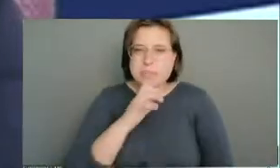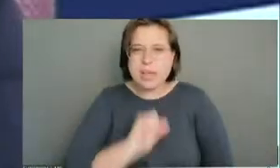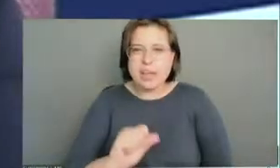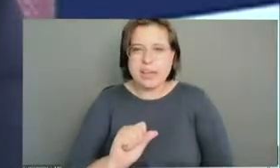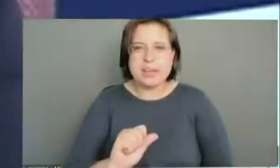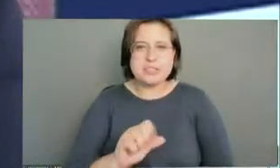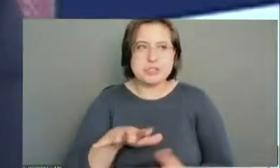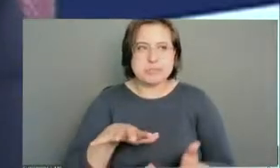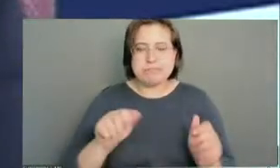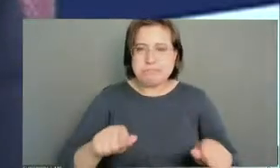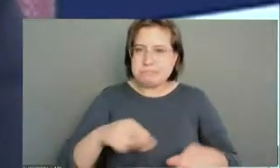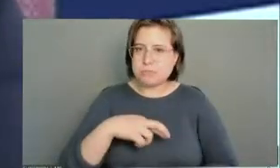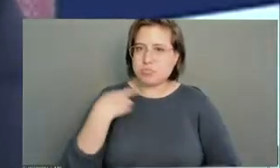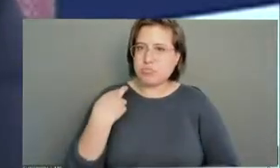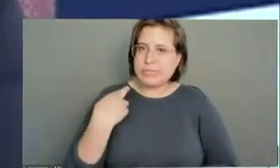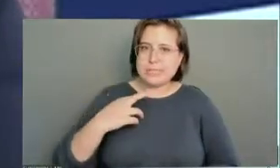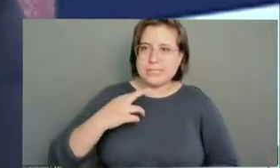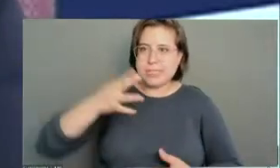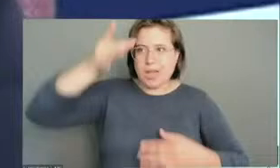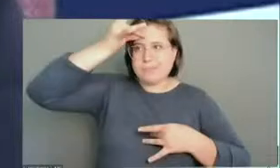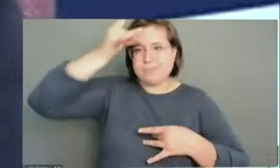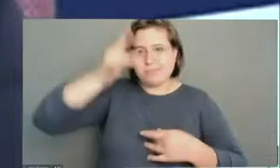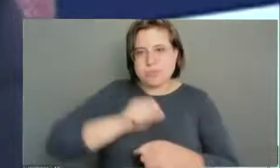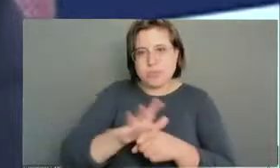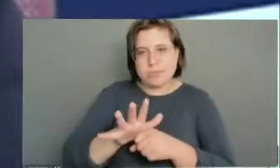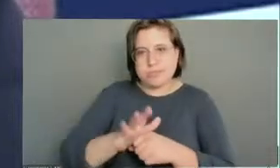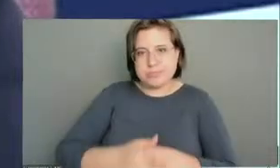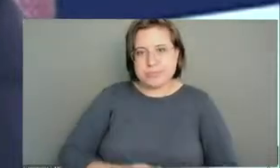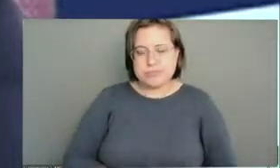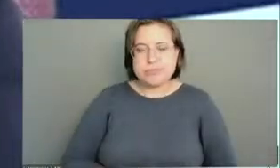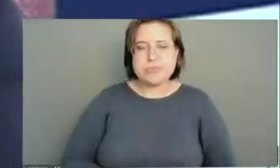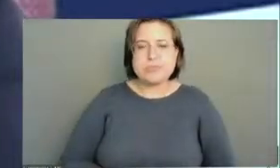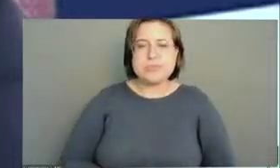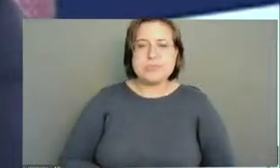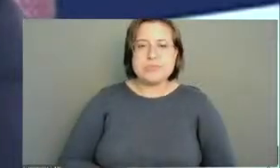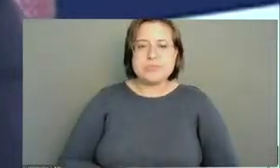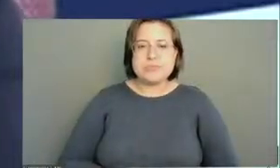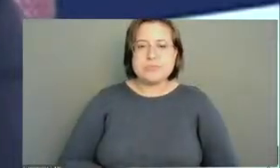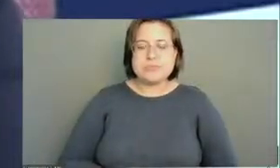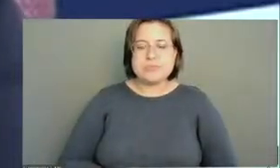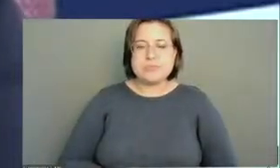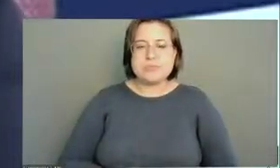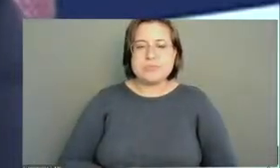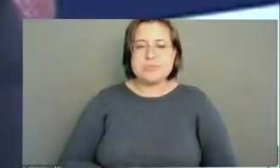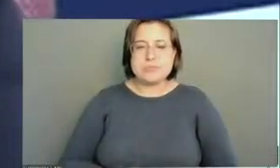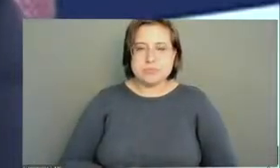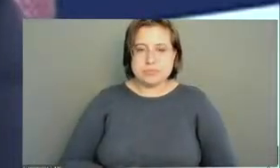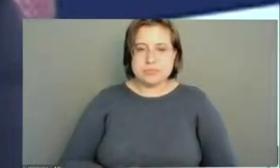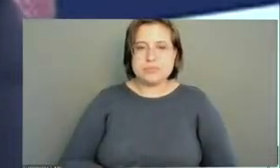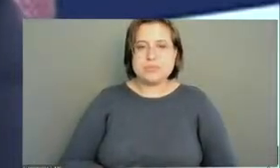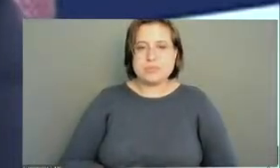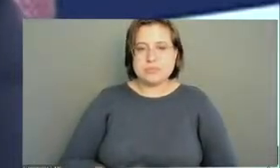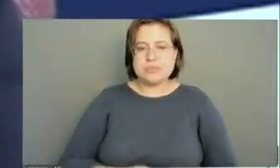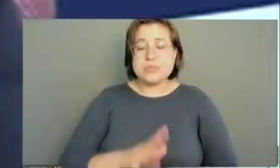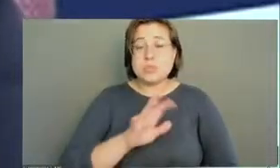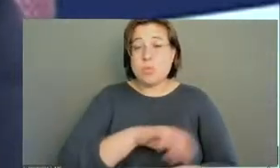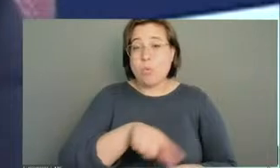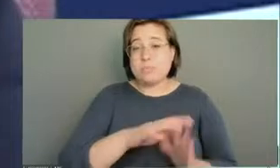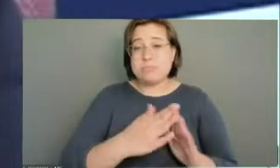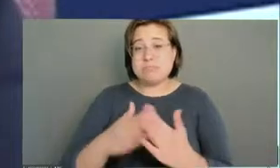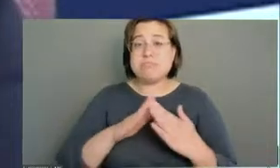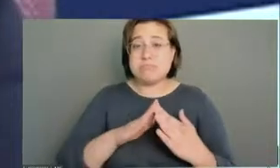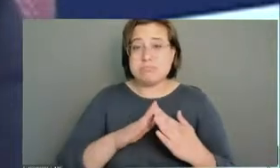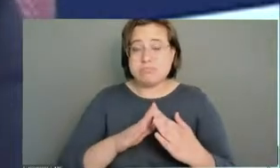COVID-19. And those communities with low vaccination uptake rates also remain at risk for localized surges.